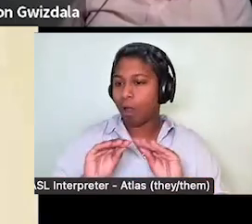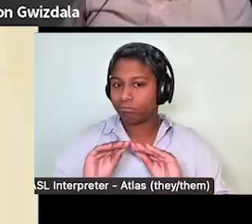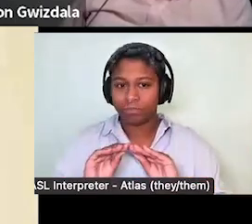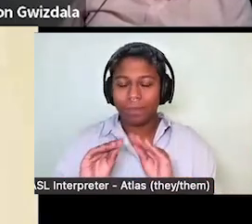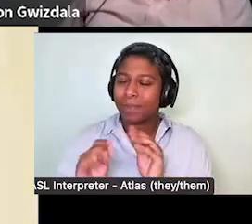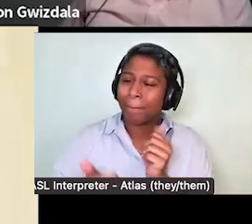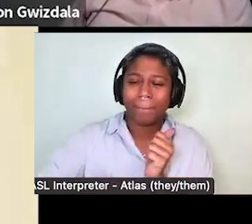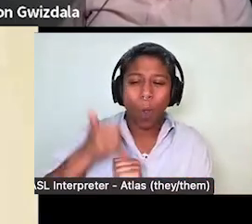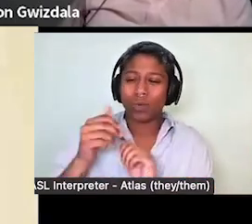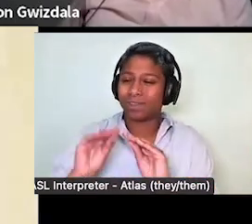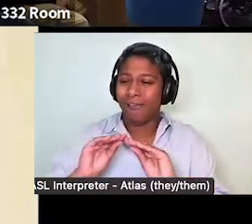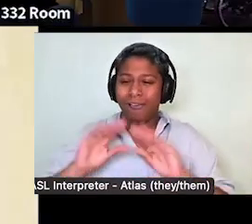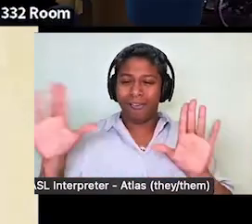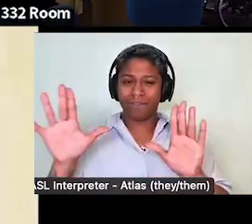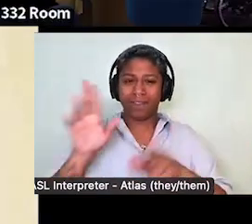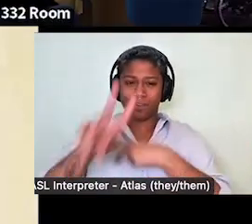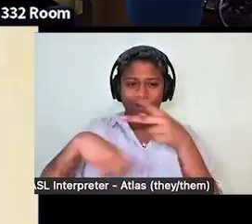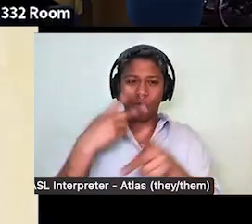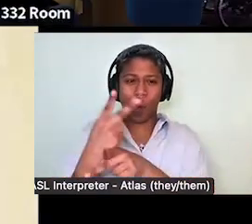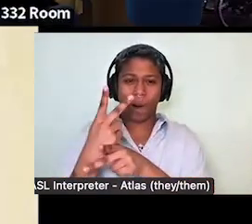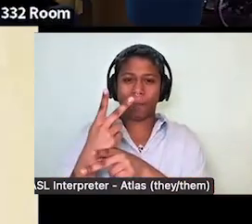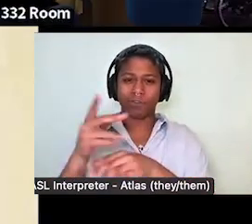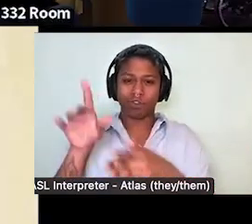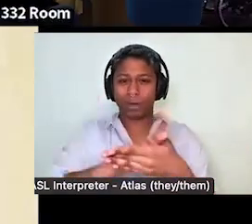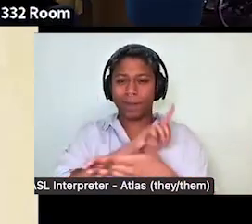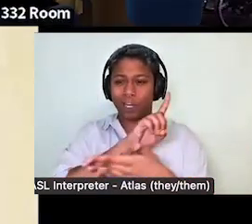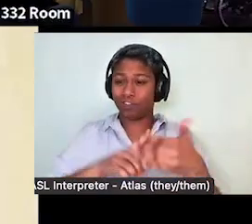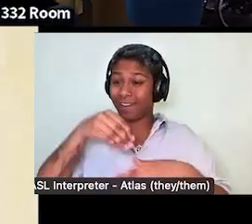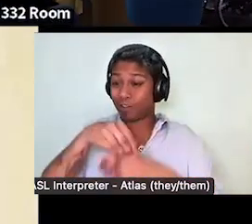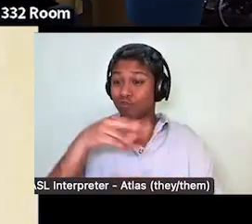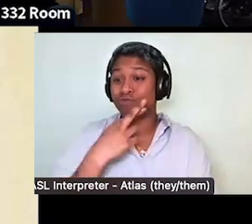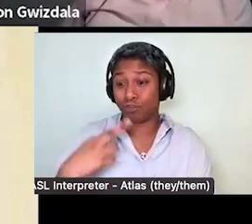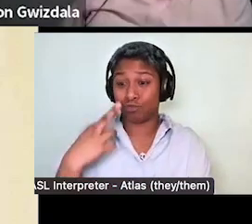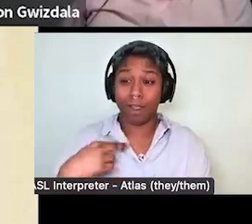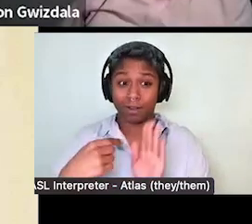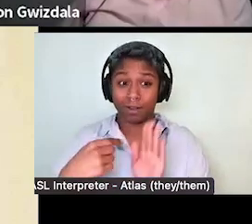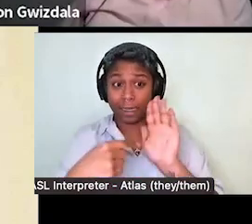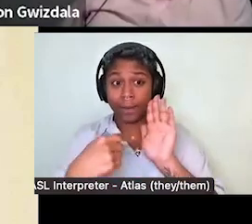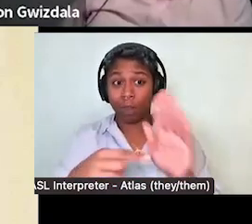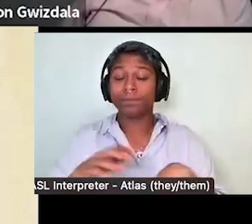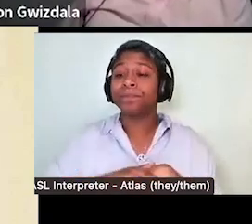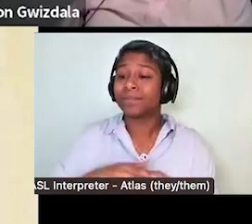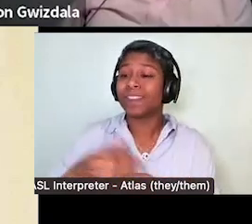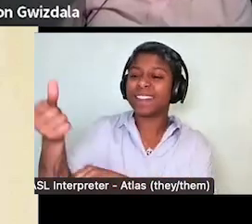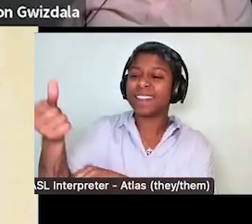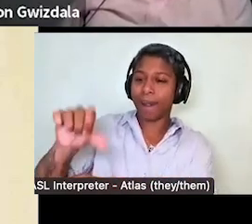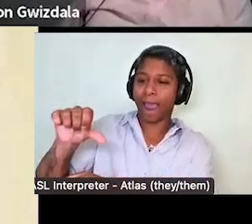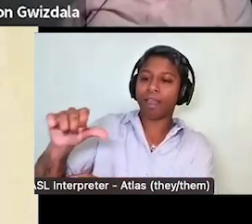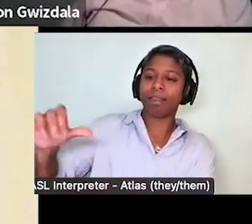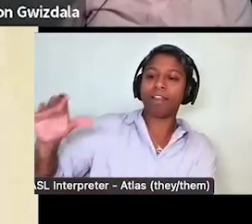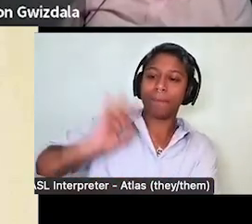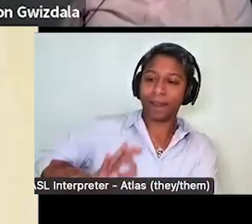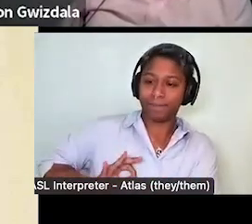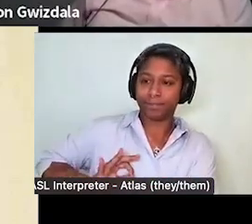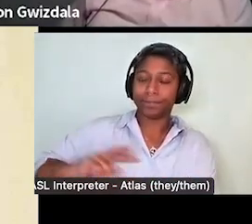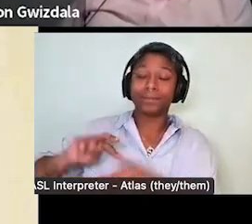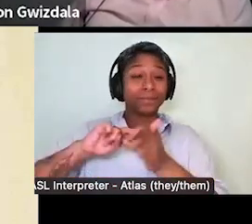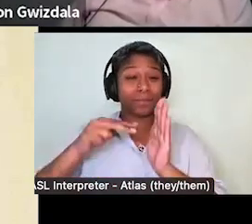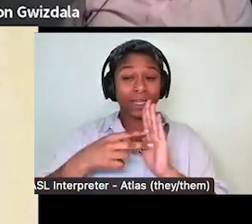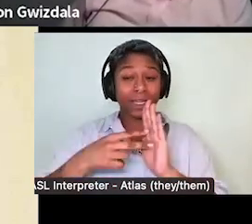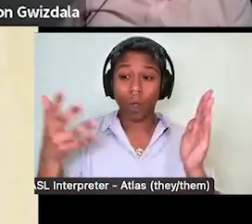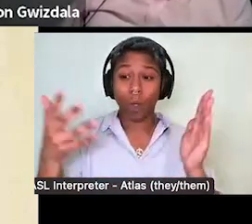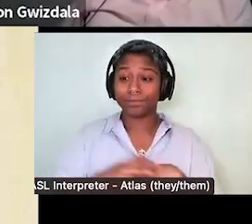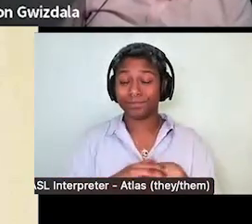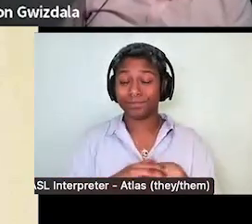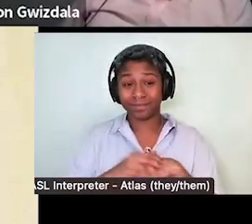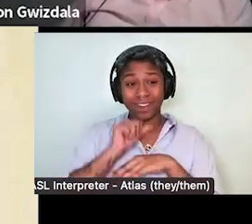obvious form of discrimination is what we call a denial of benefit. That means you're not allowed to receive the benefits of the